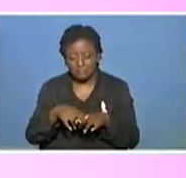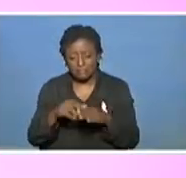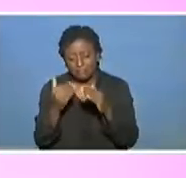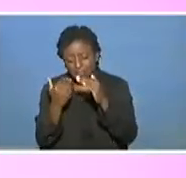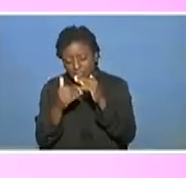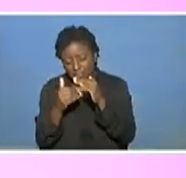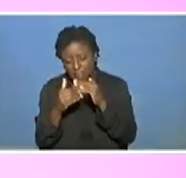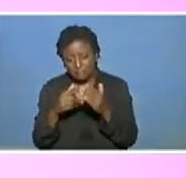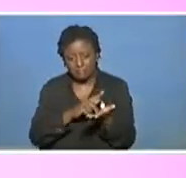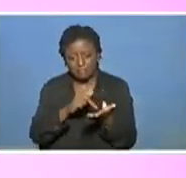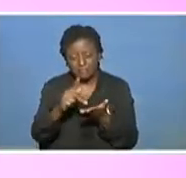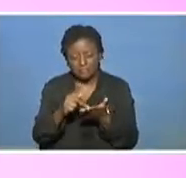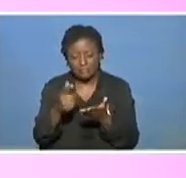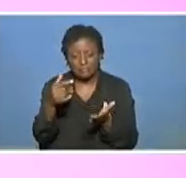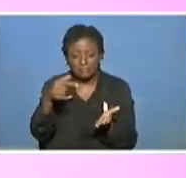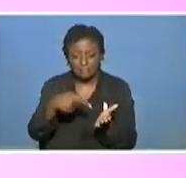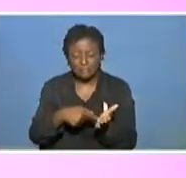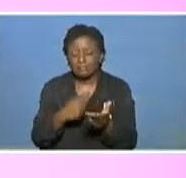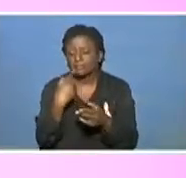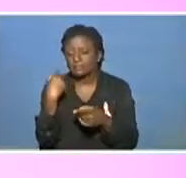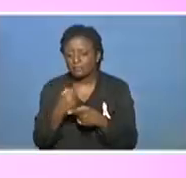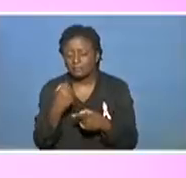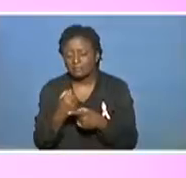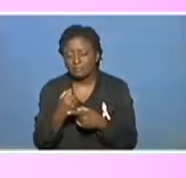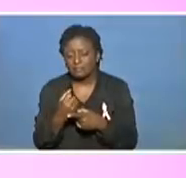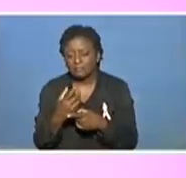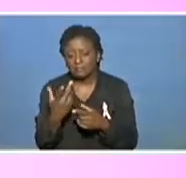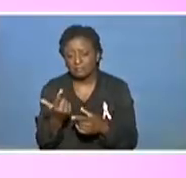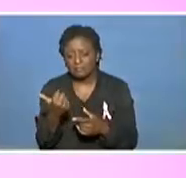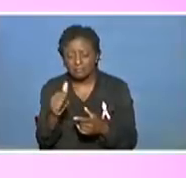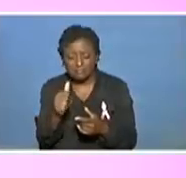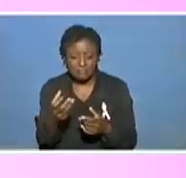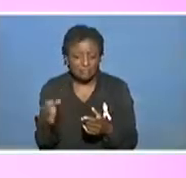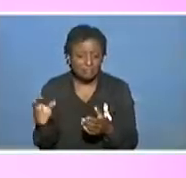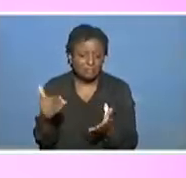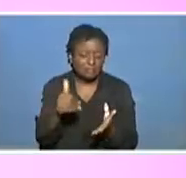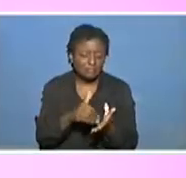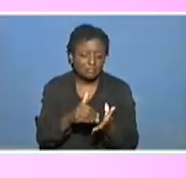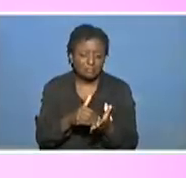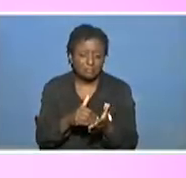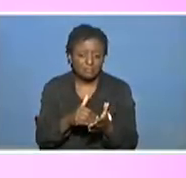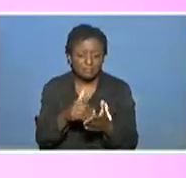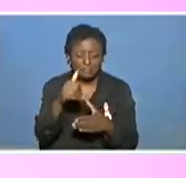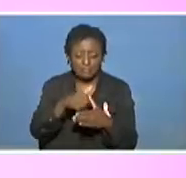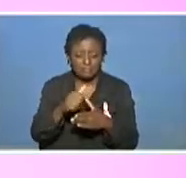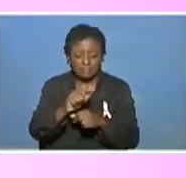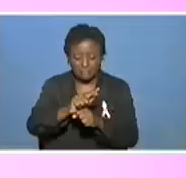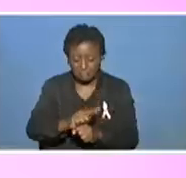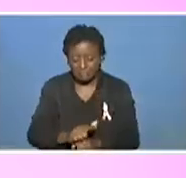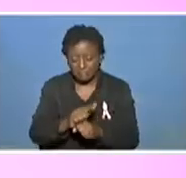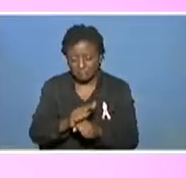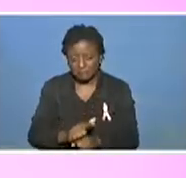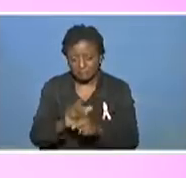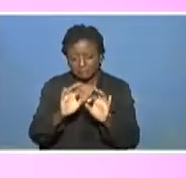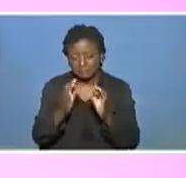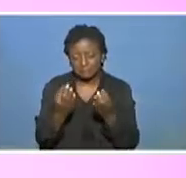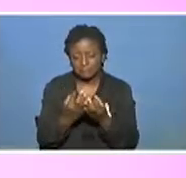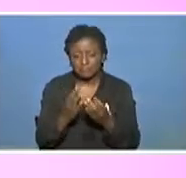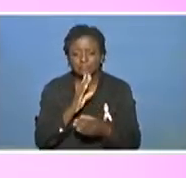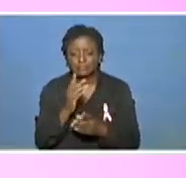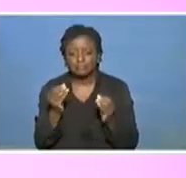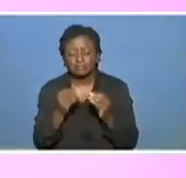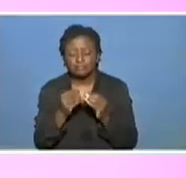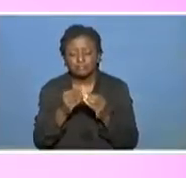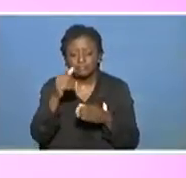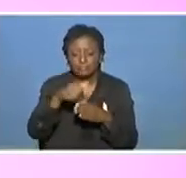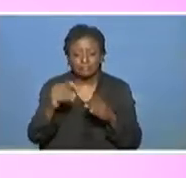move impacting tens of thousands counted as part of the labor force. While speaking more to the issue in Parliament this morning was the